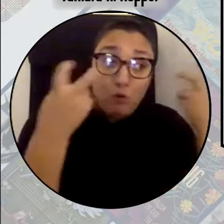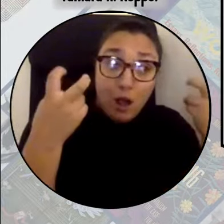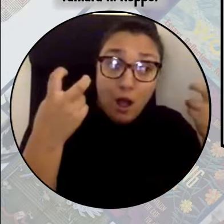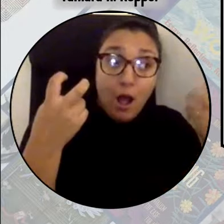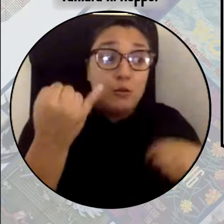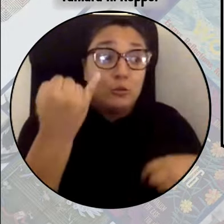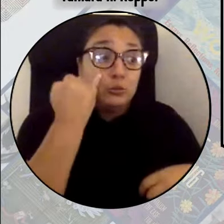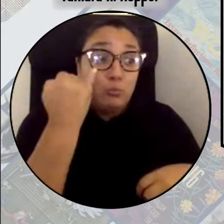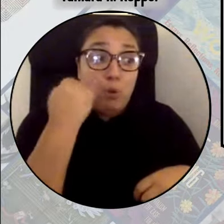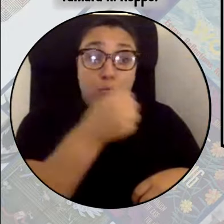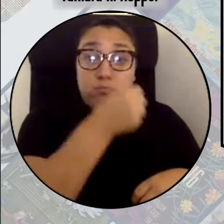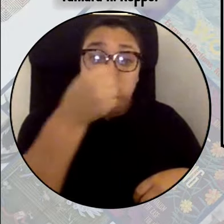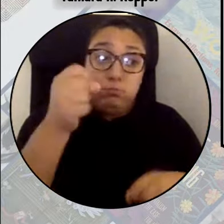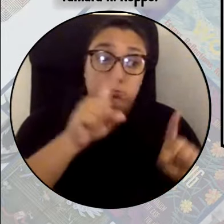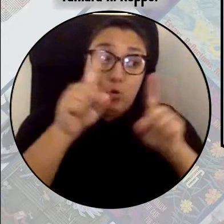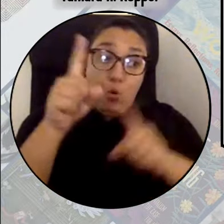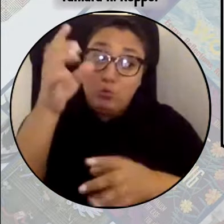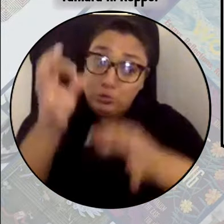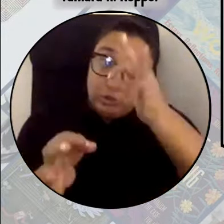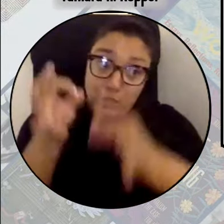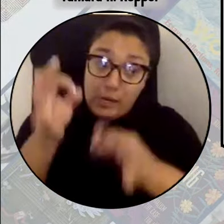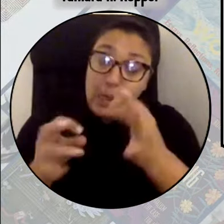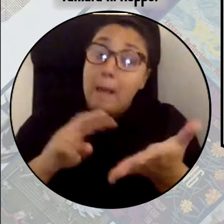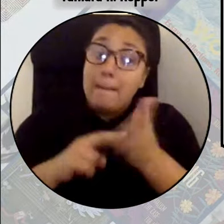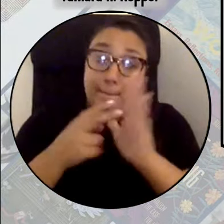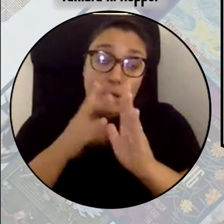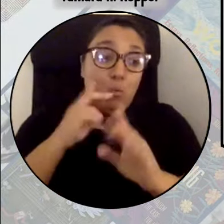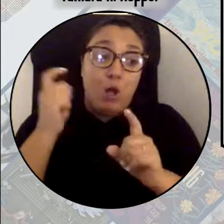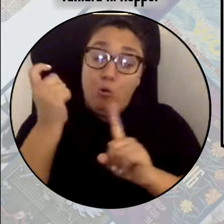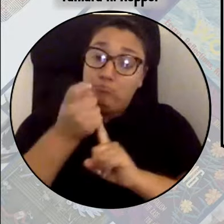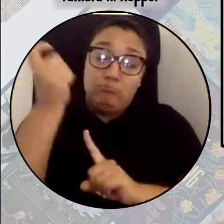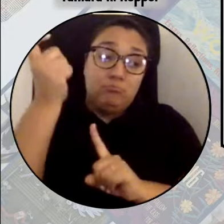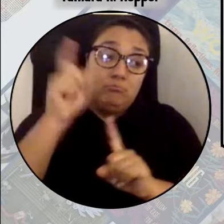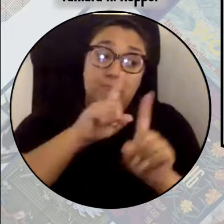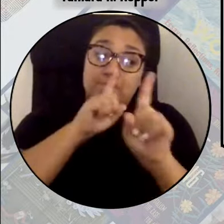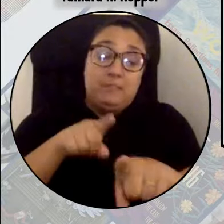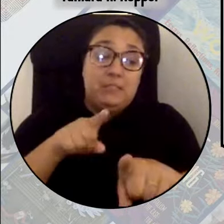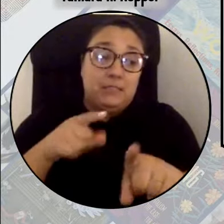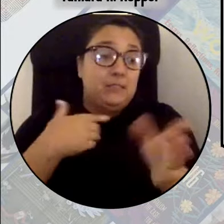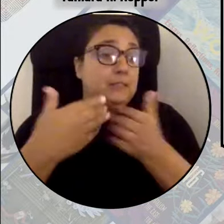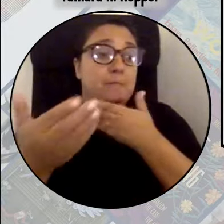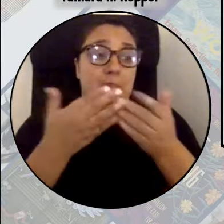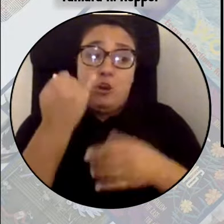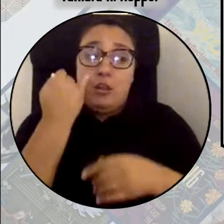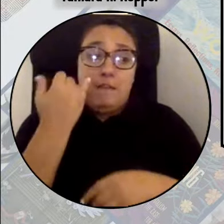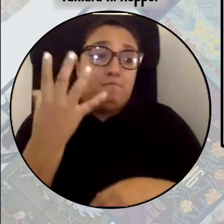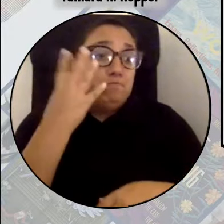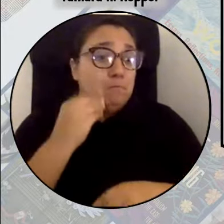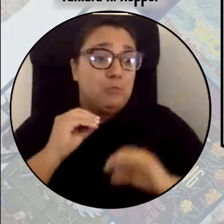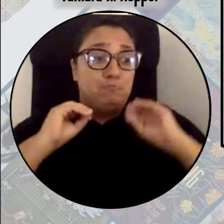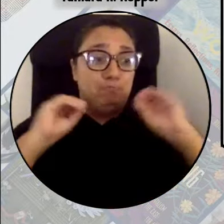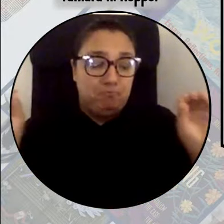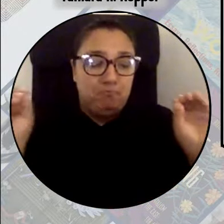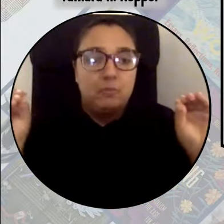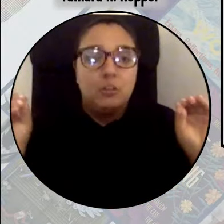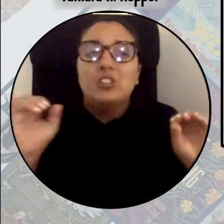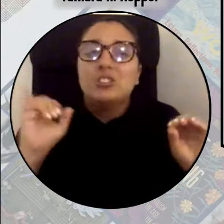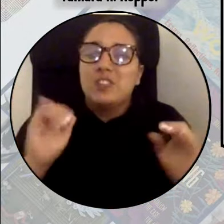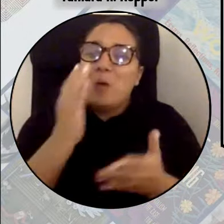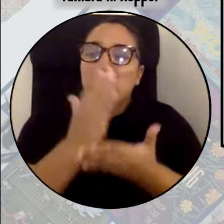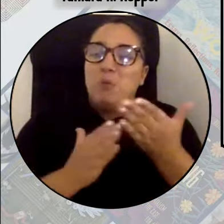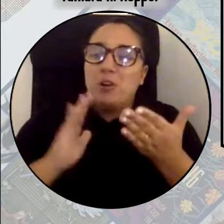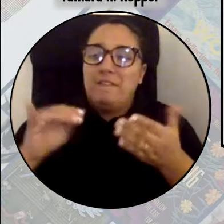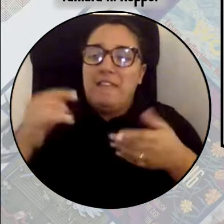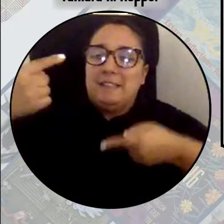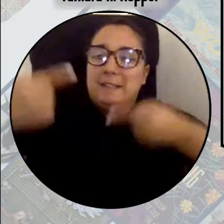you know, and convicted, this is the automatic sentence you'll get and we won't have any disparities, right? And so this is part of the debate about kind